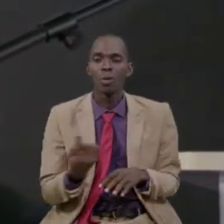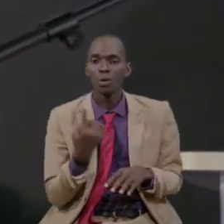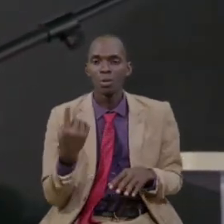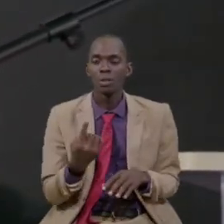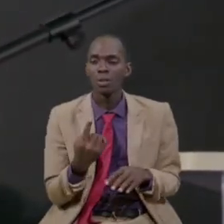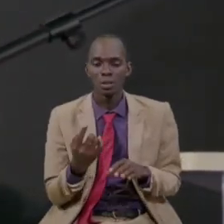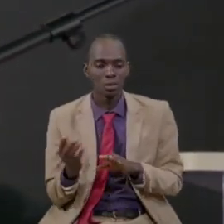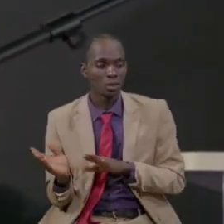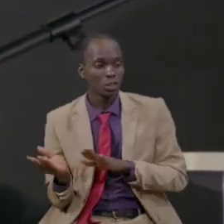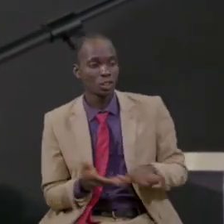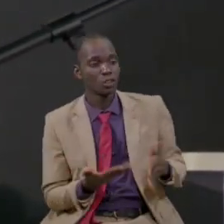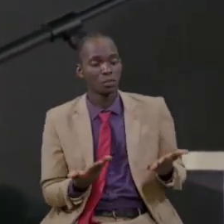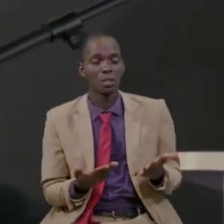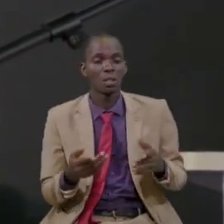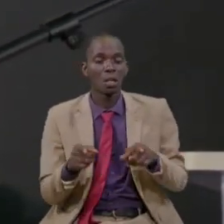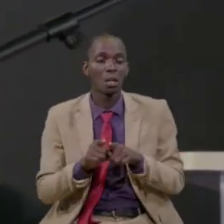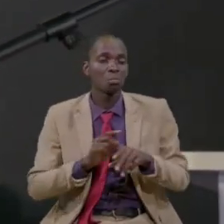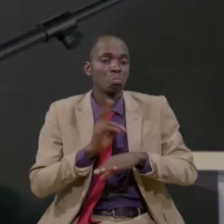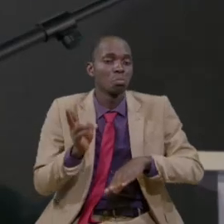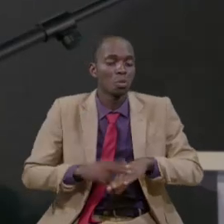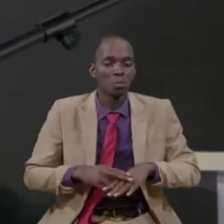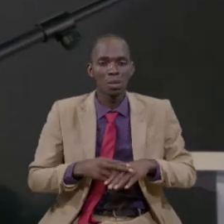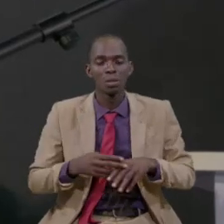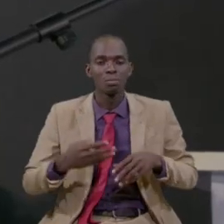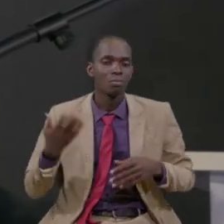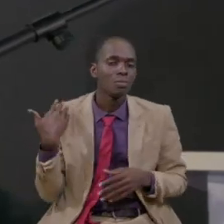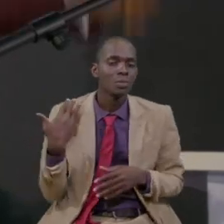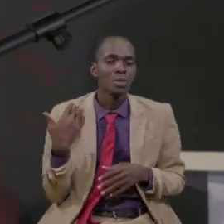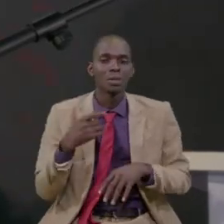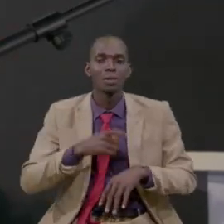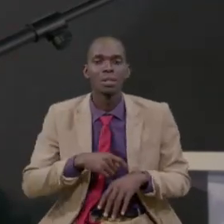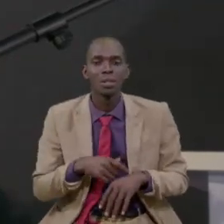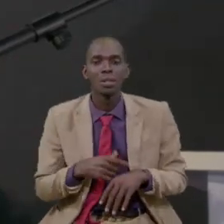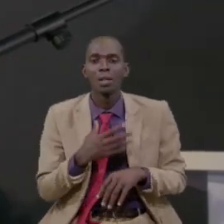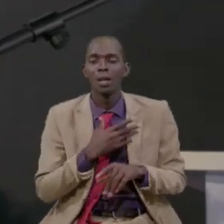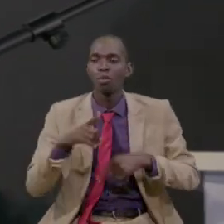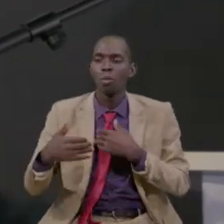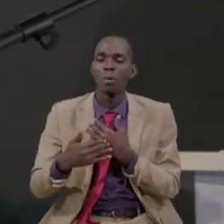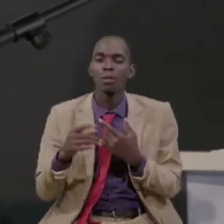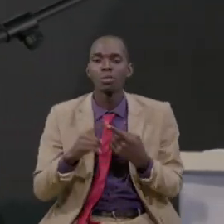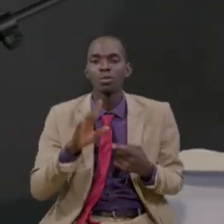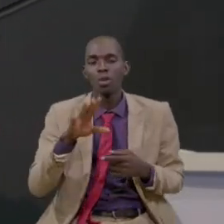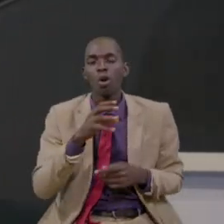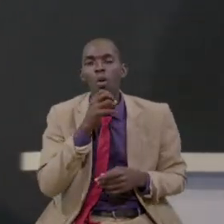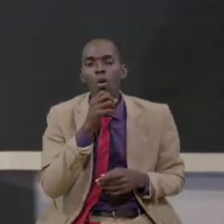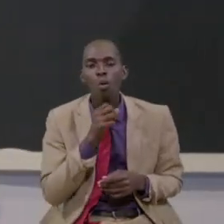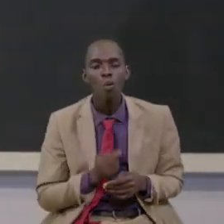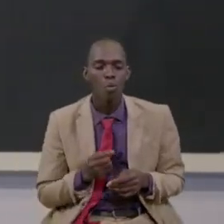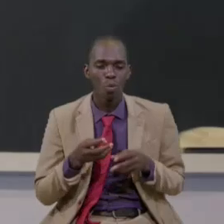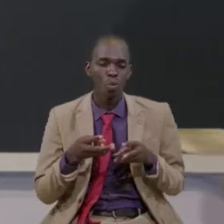go back to the old style, old life.